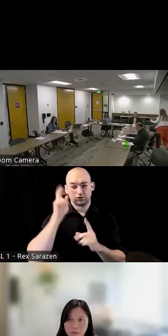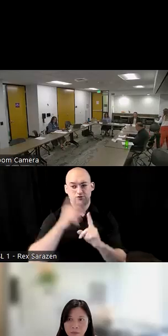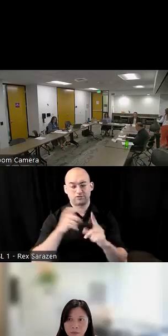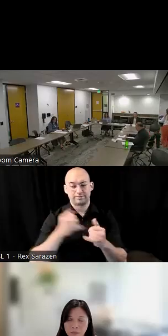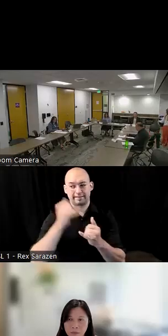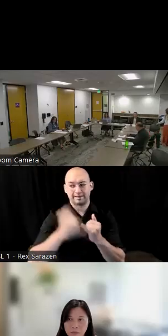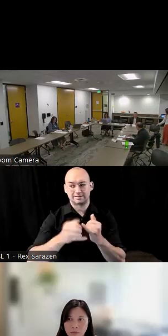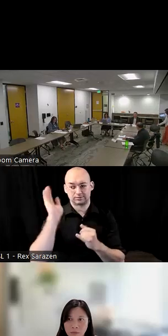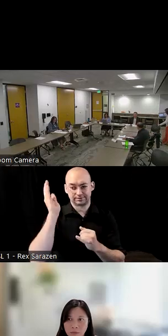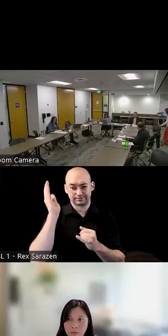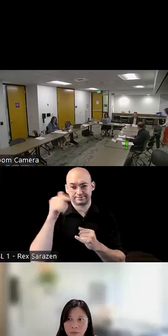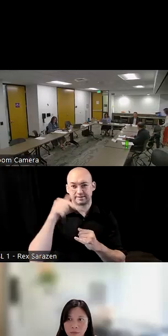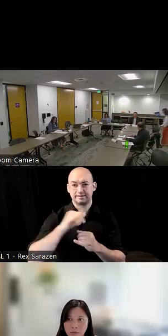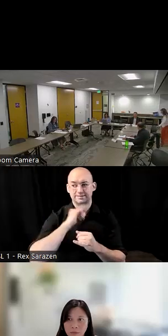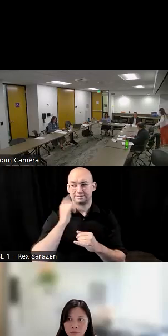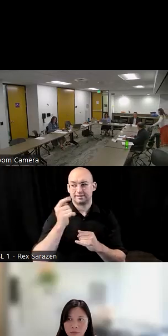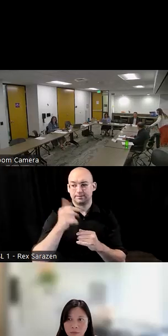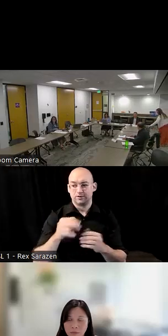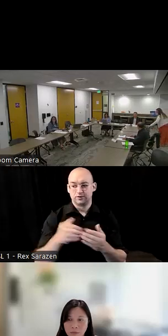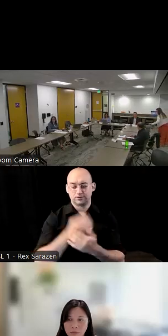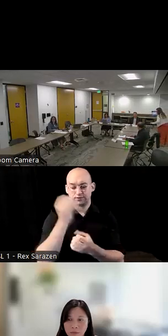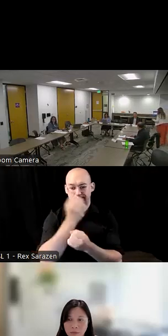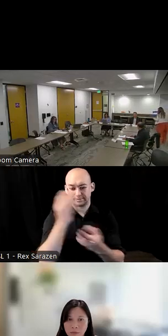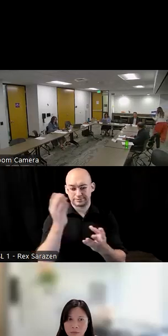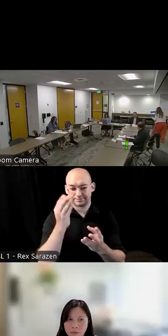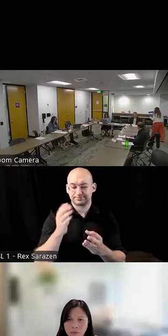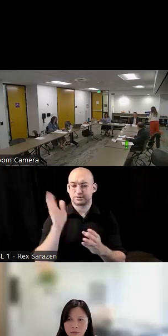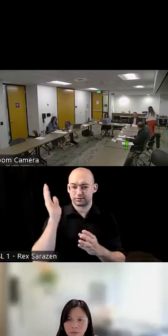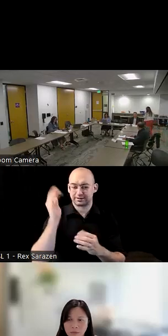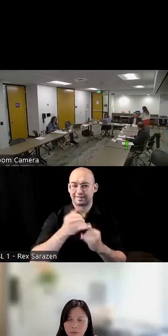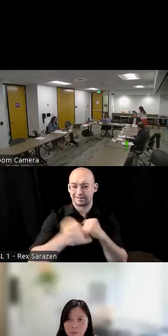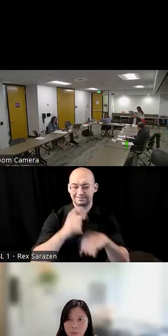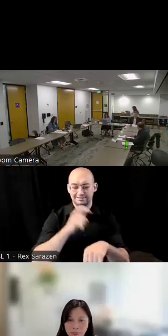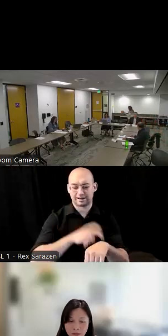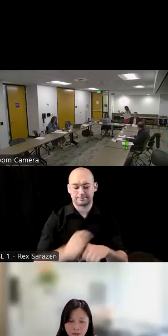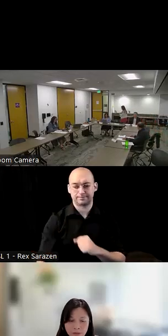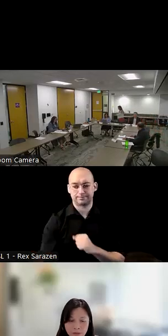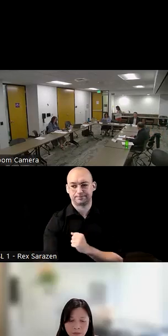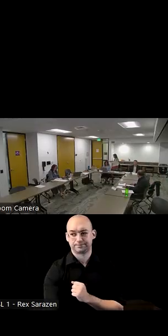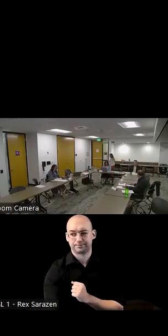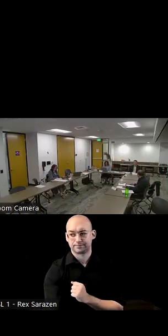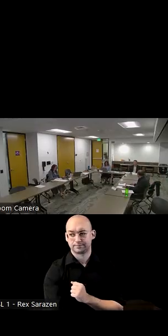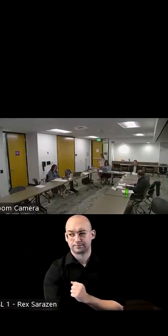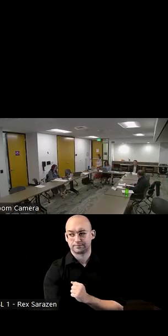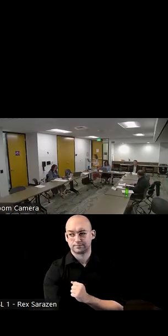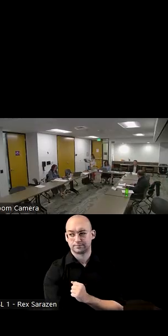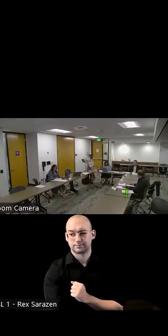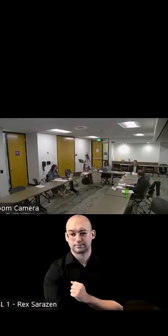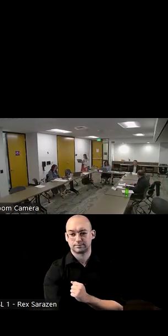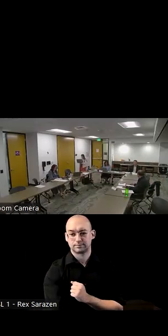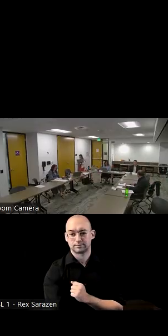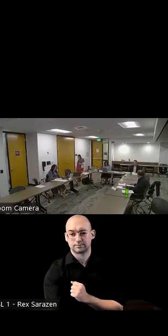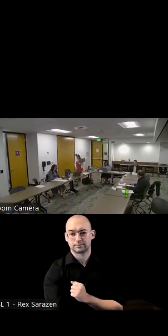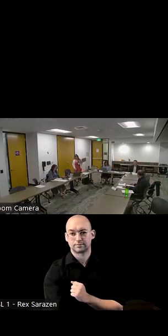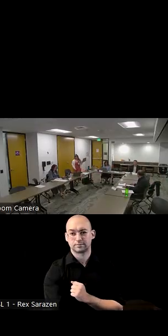This presentation is a slightly updated version of what I presented last time. It has more, I'd say, information and support